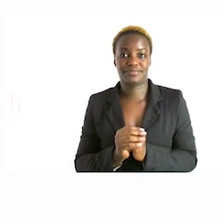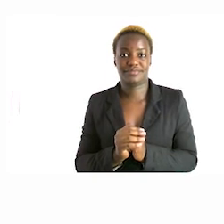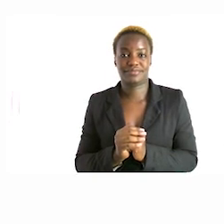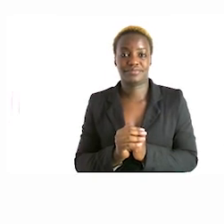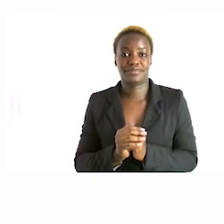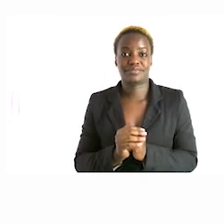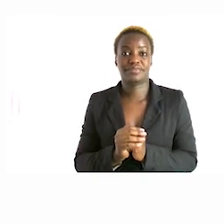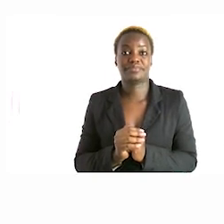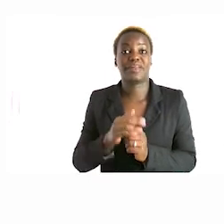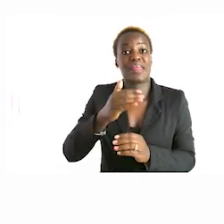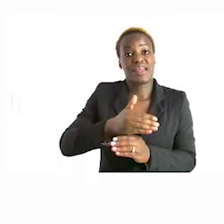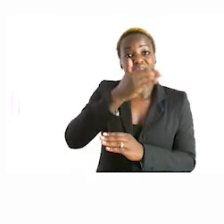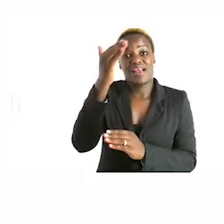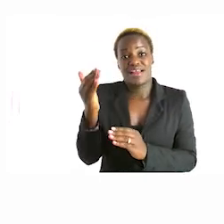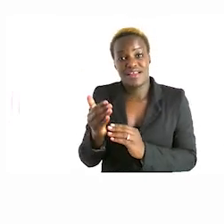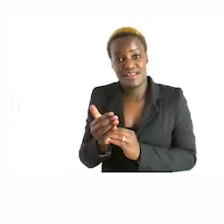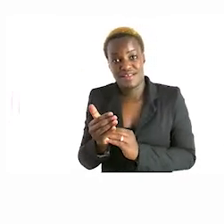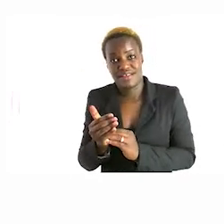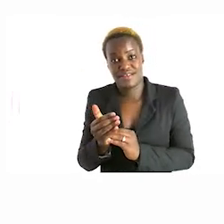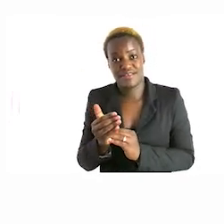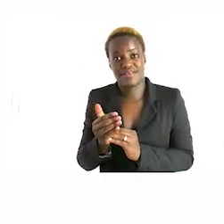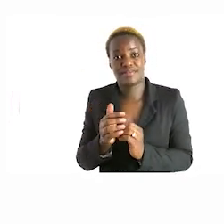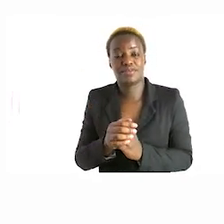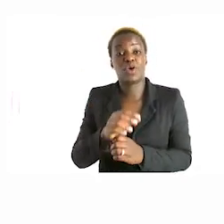Beautiful. Now the other number, we have